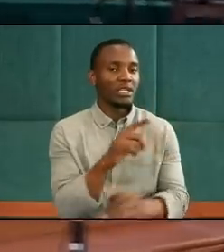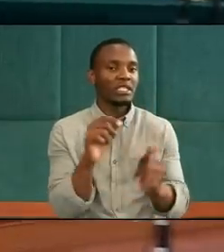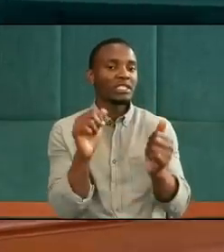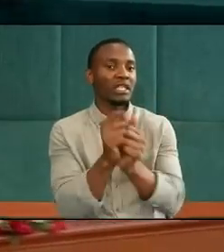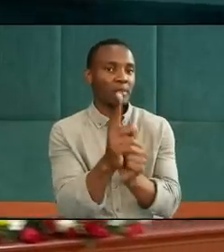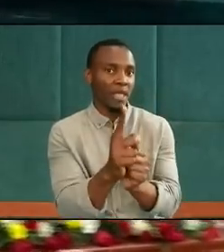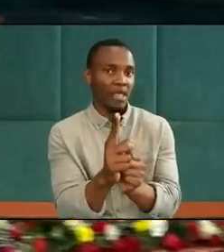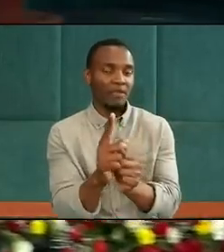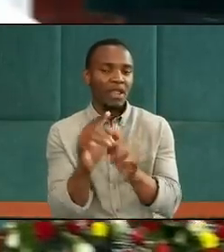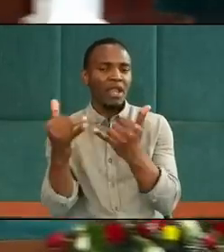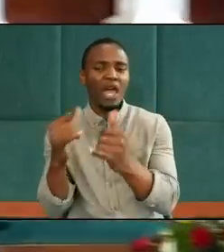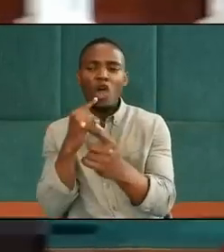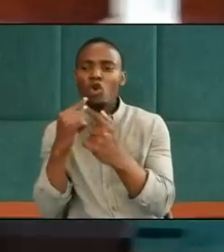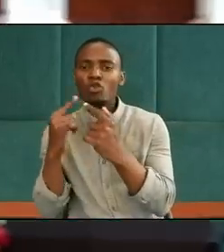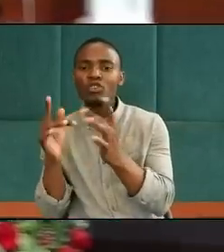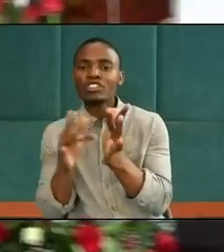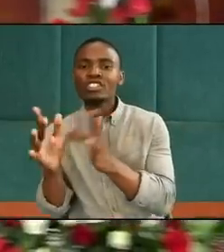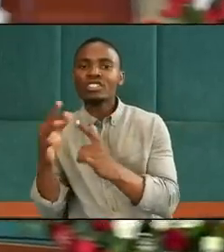address?